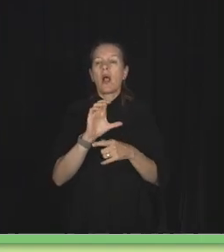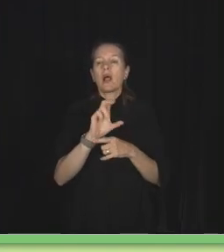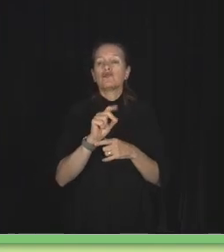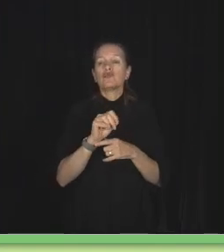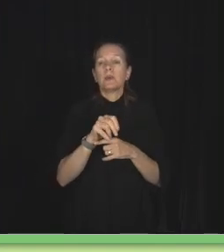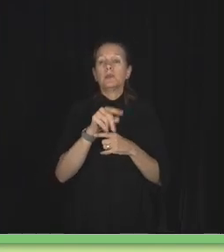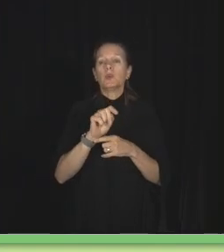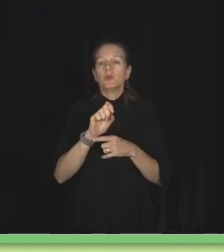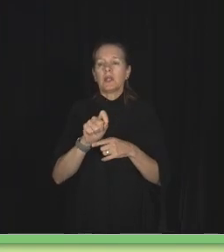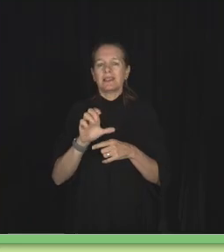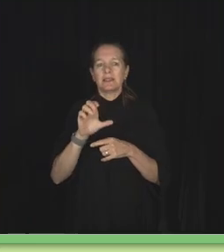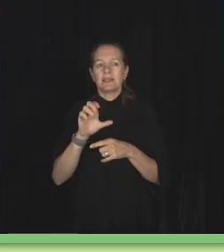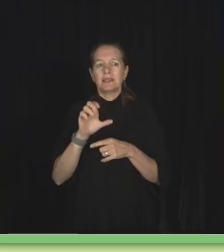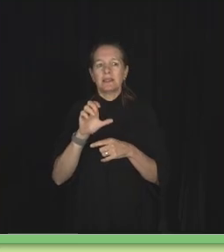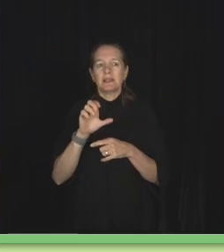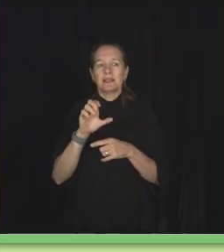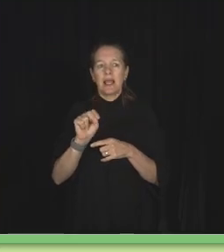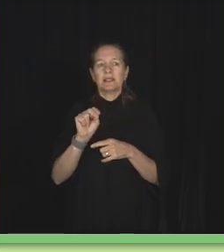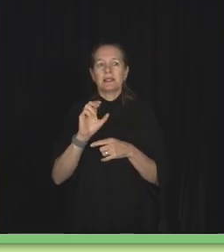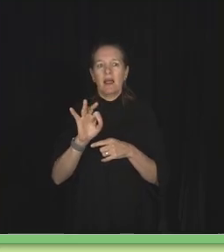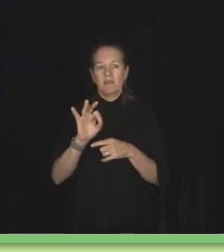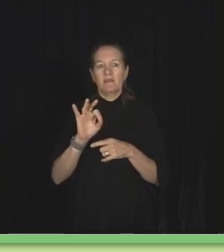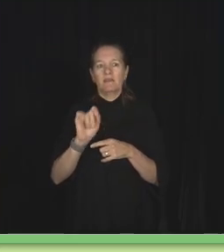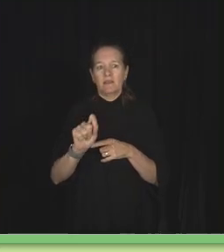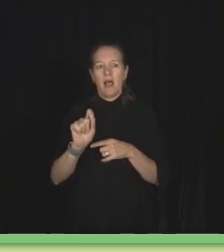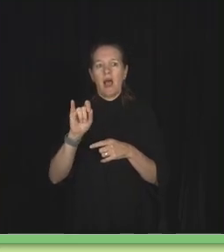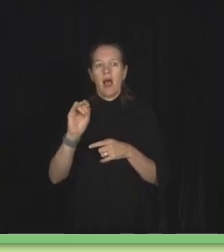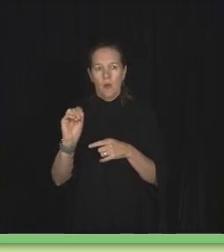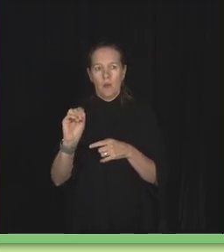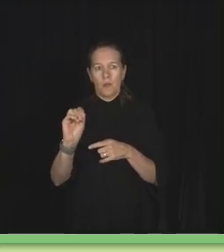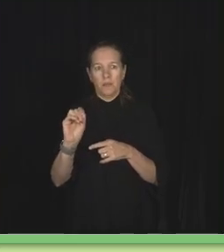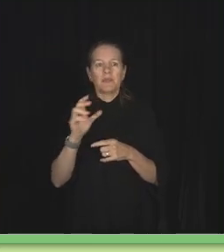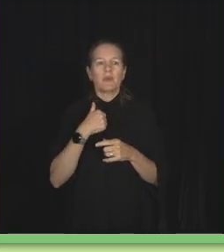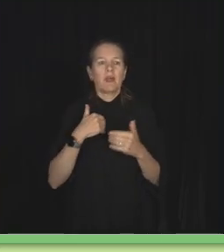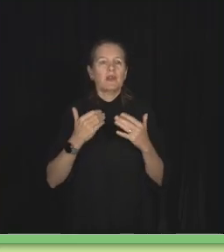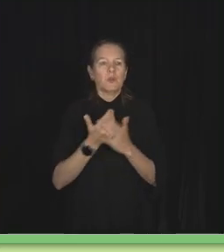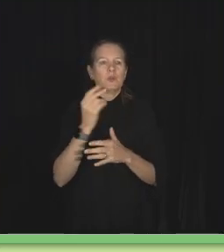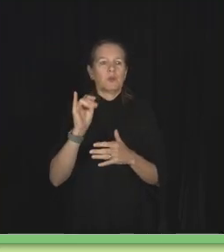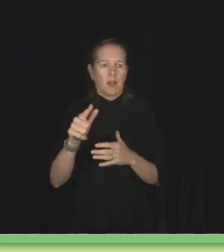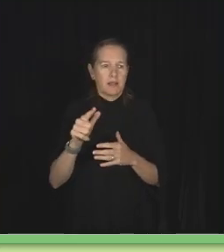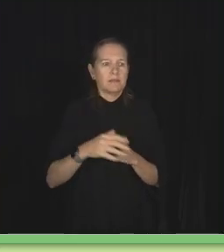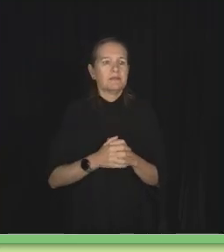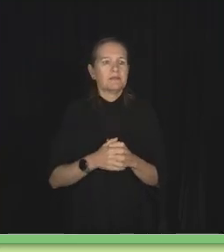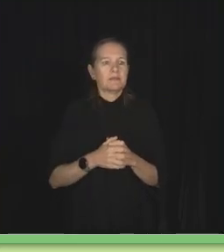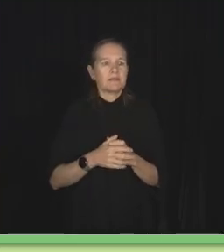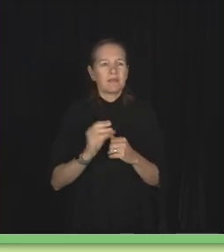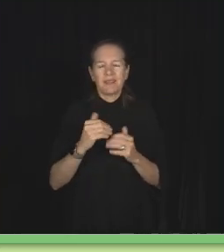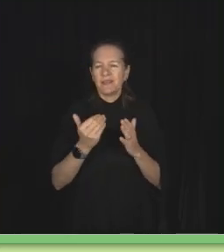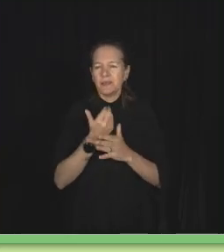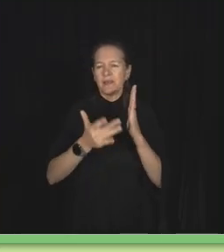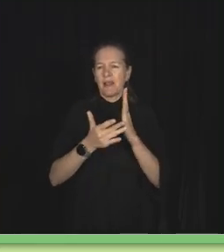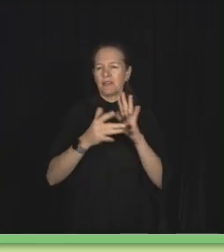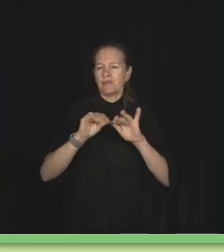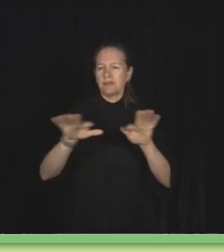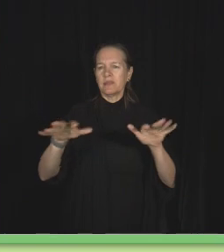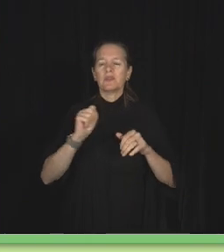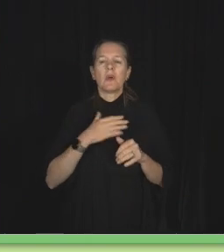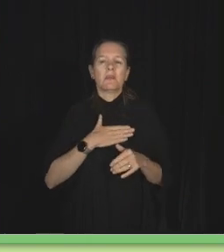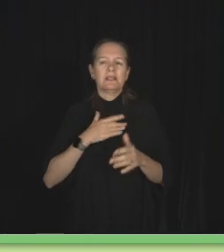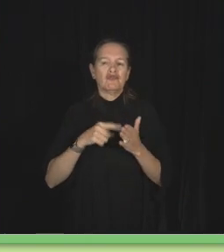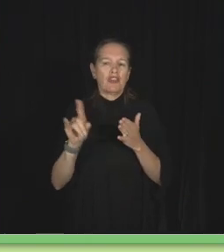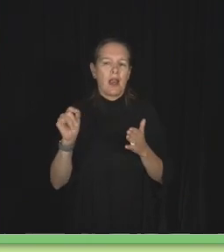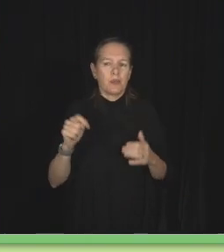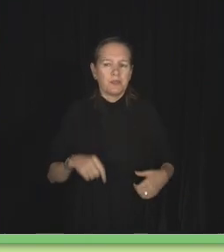contribute.cncf.io. And then we also have a new tool in beta called ask.cncf.io, because we want to take advantage of these cool AI technologies. So please check that